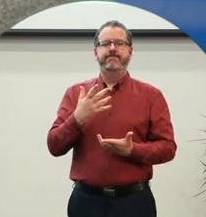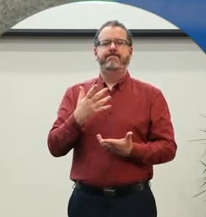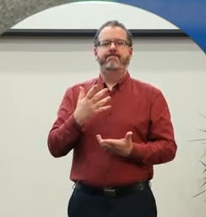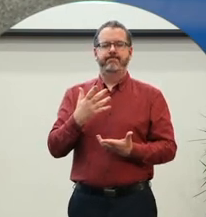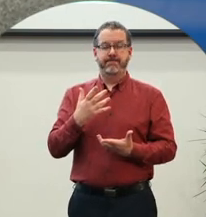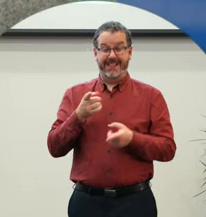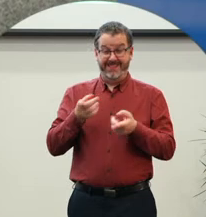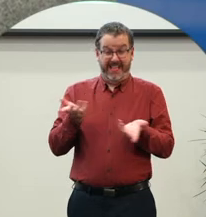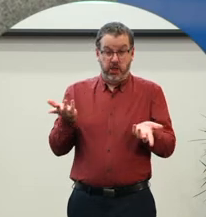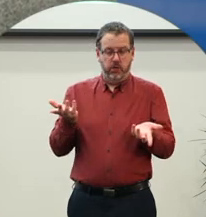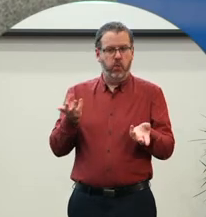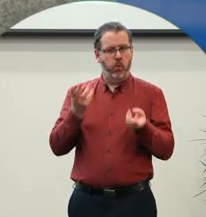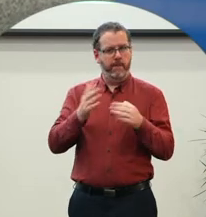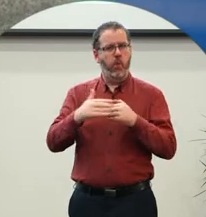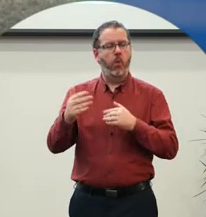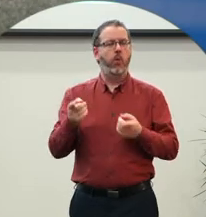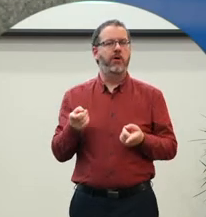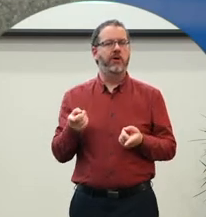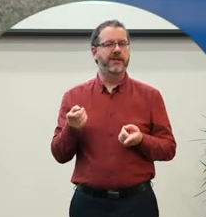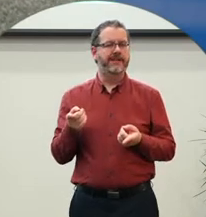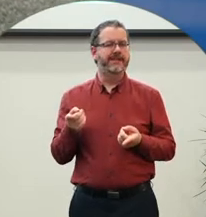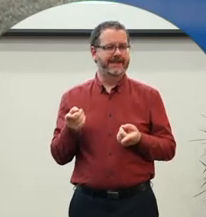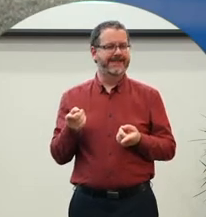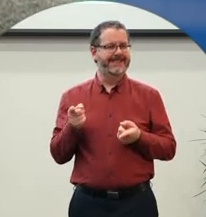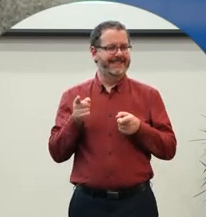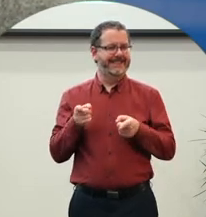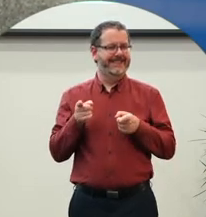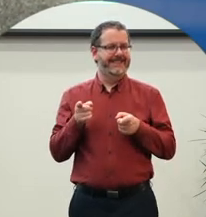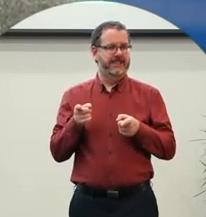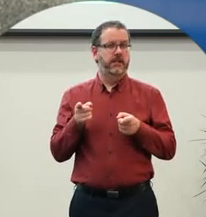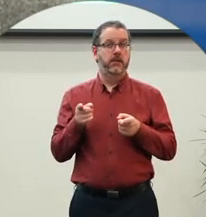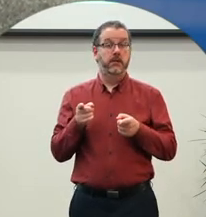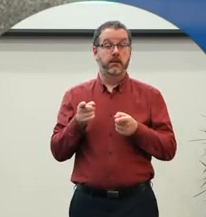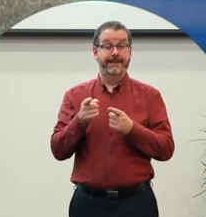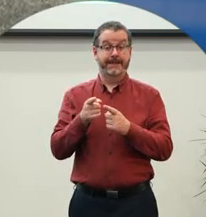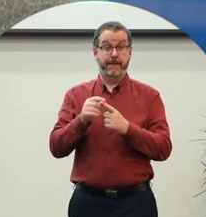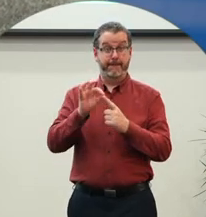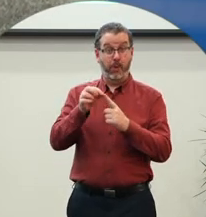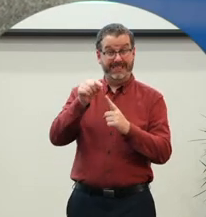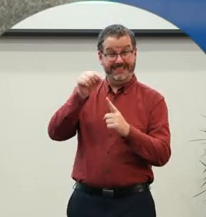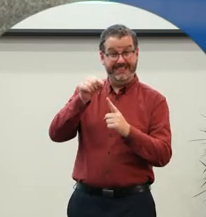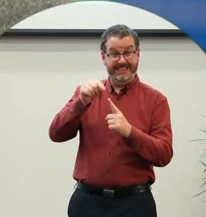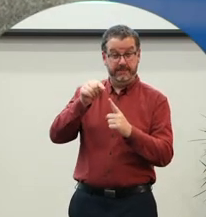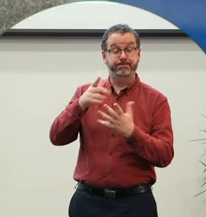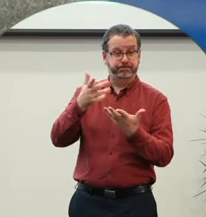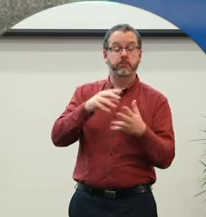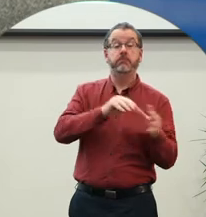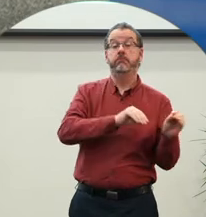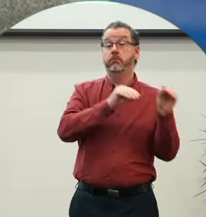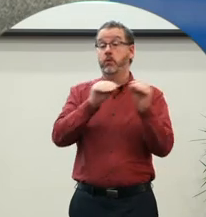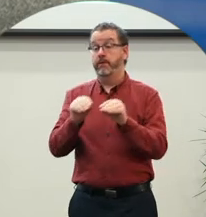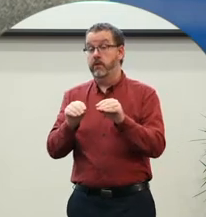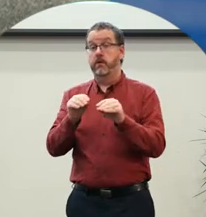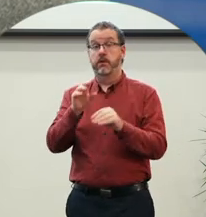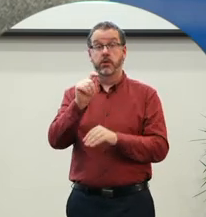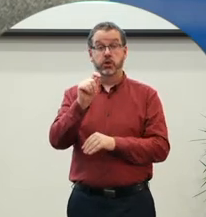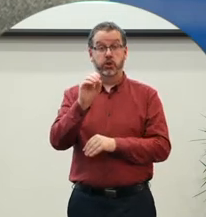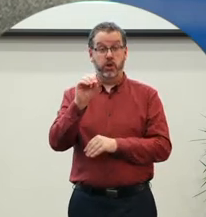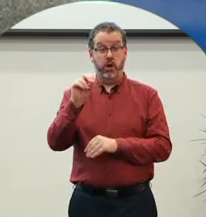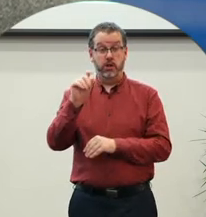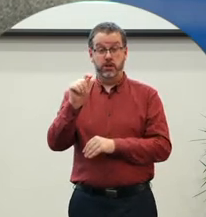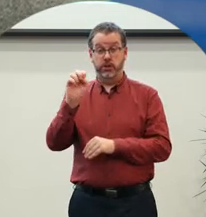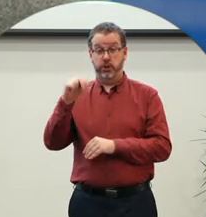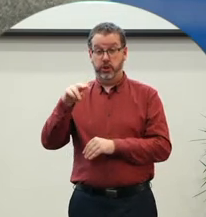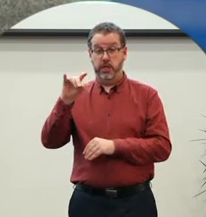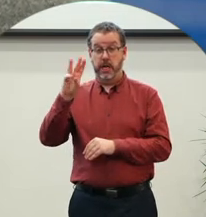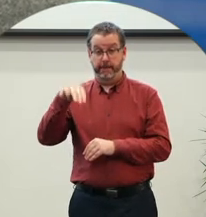this. And I think that point was when she moved to Tottenham and she set up a claimants union for poor people to give